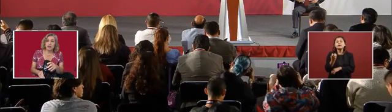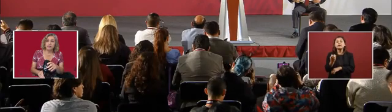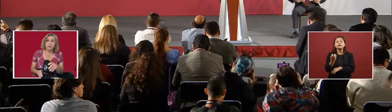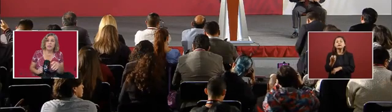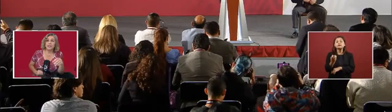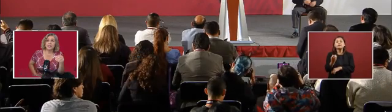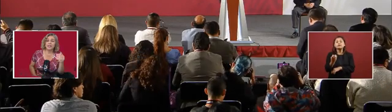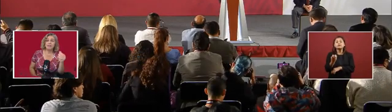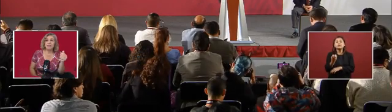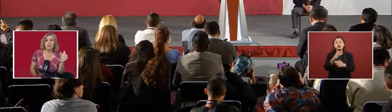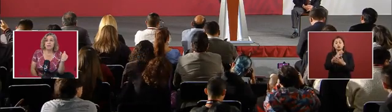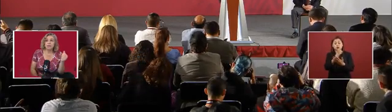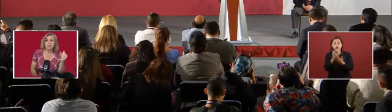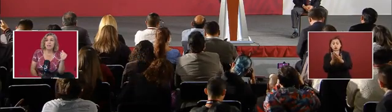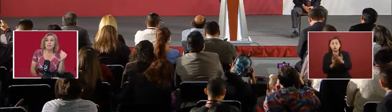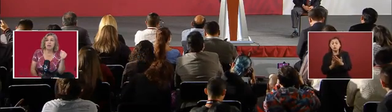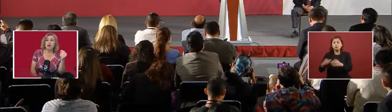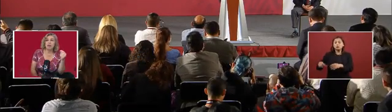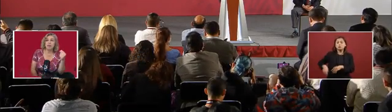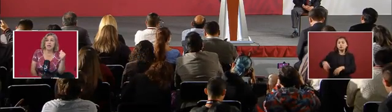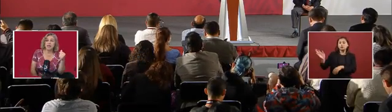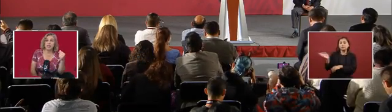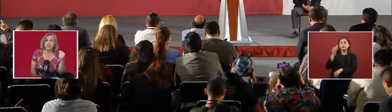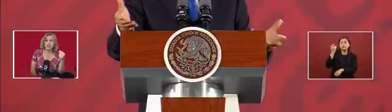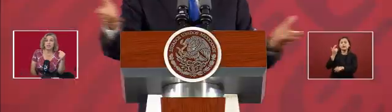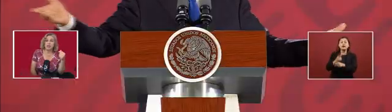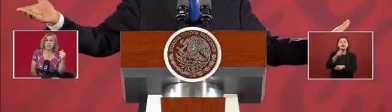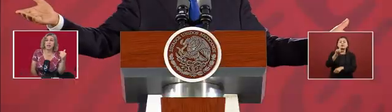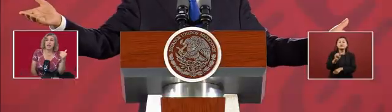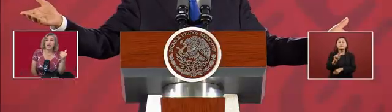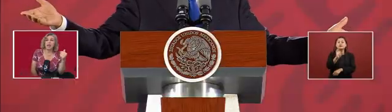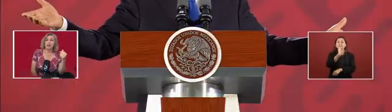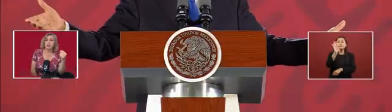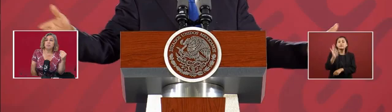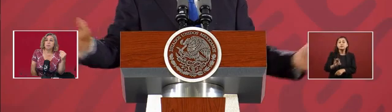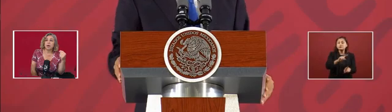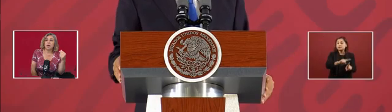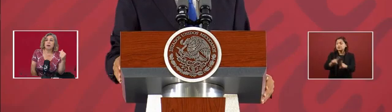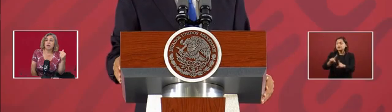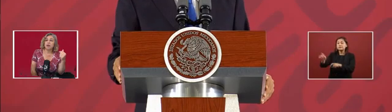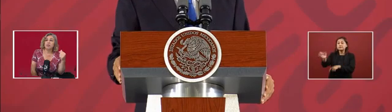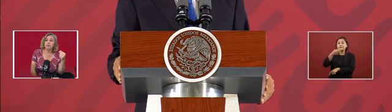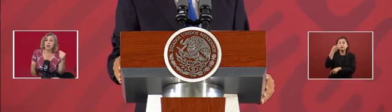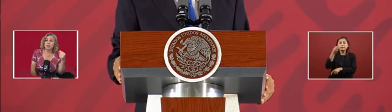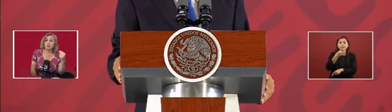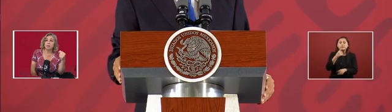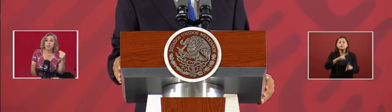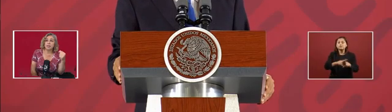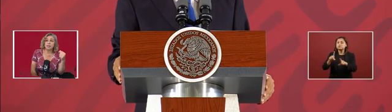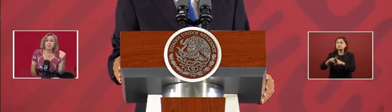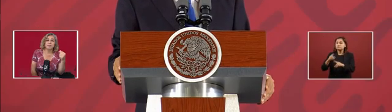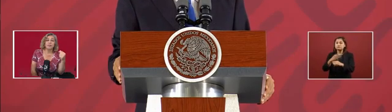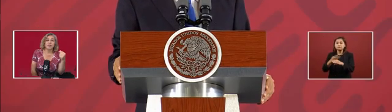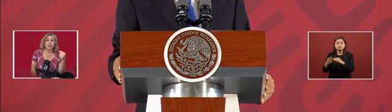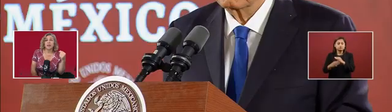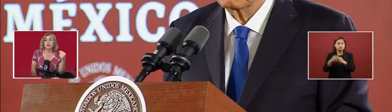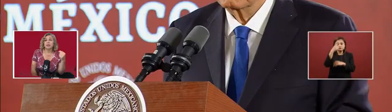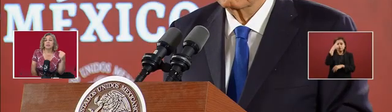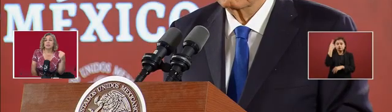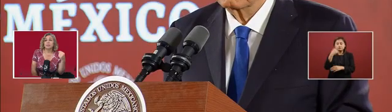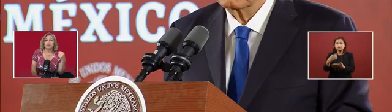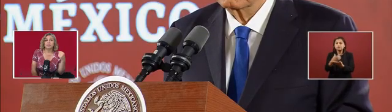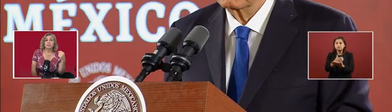to these petitions. I am not partisan to or party to taking